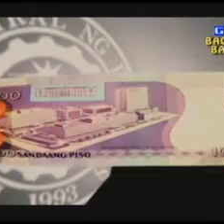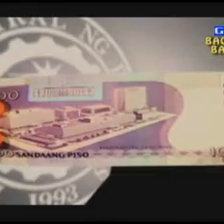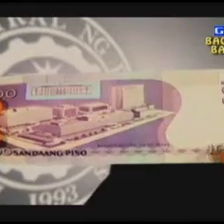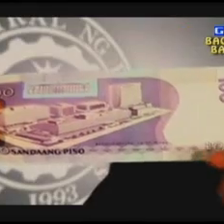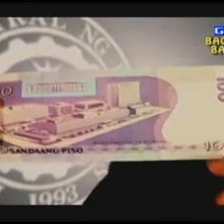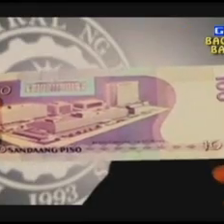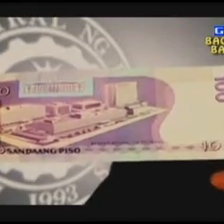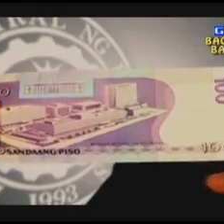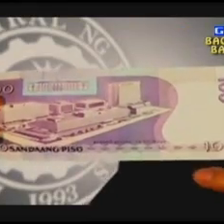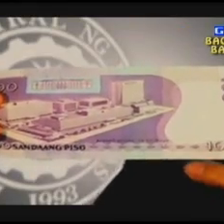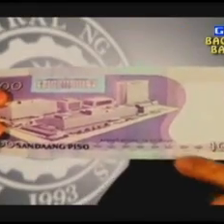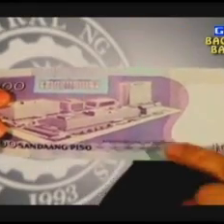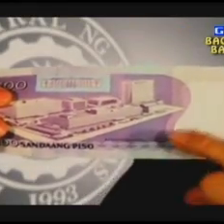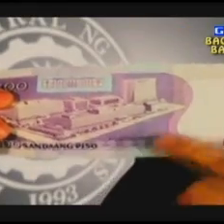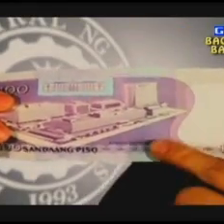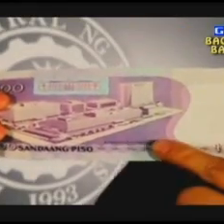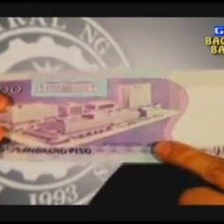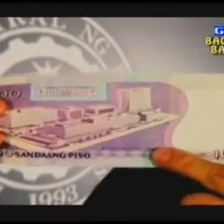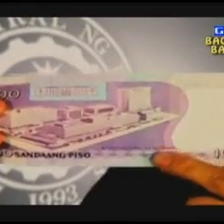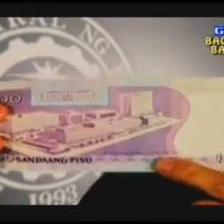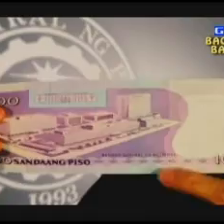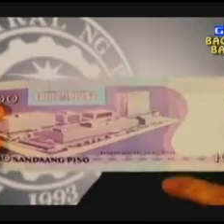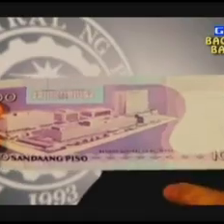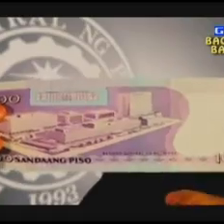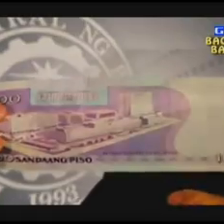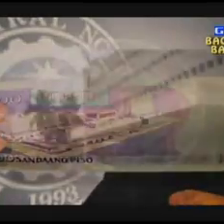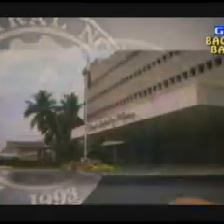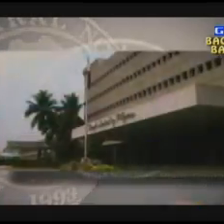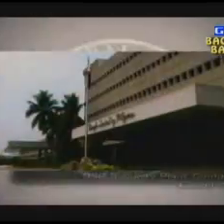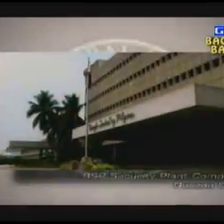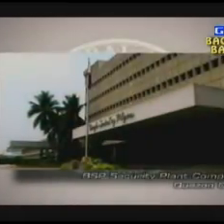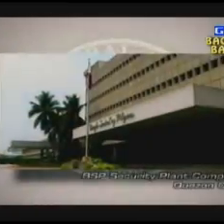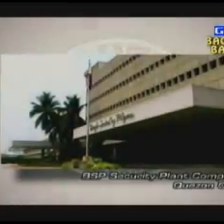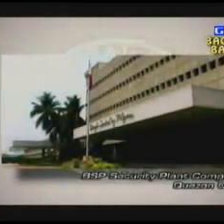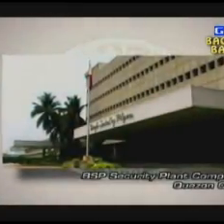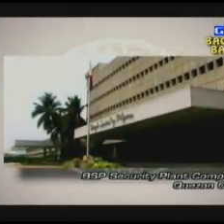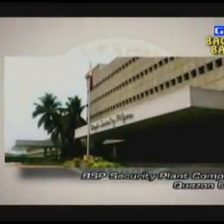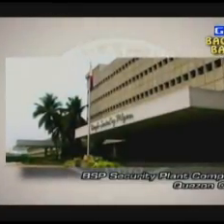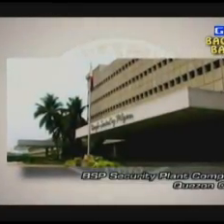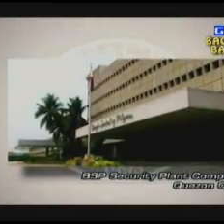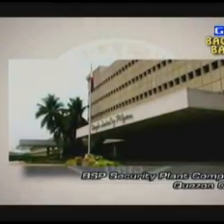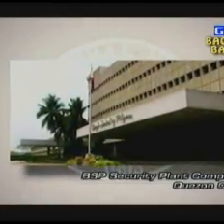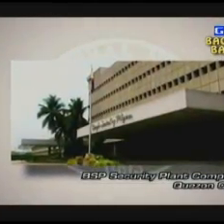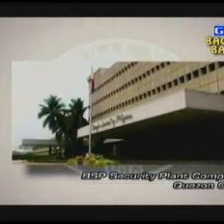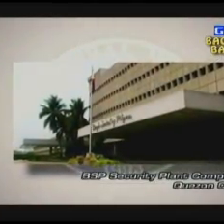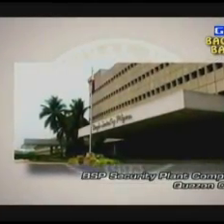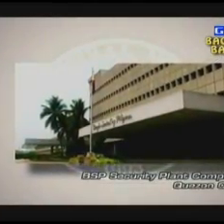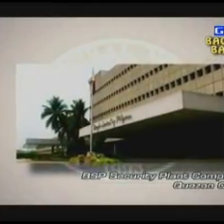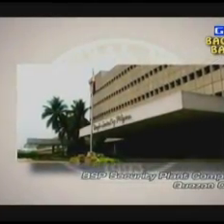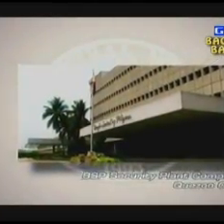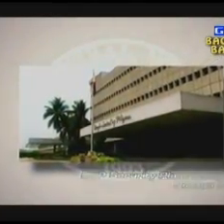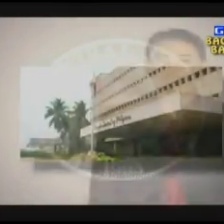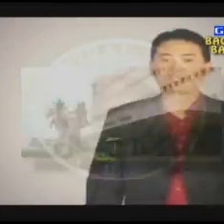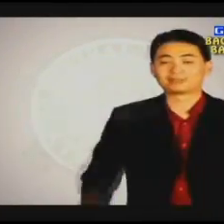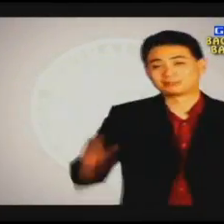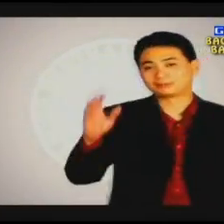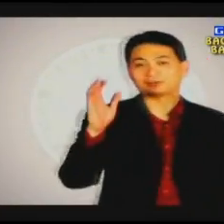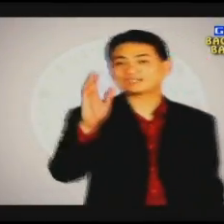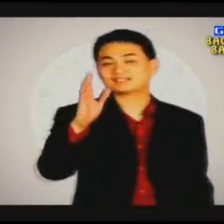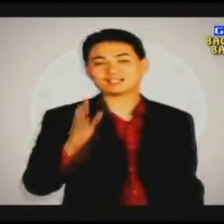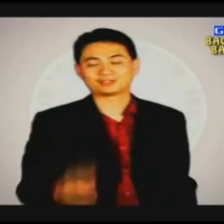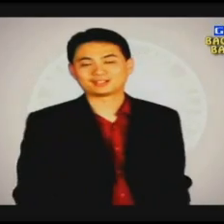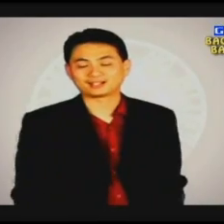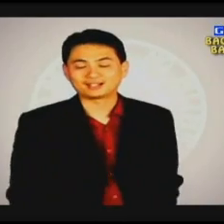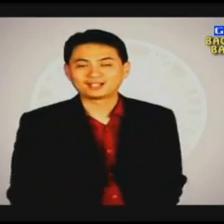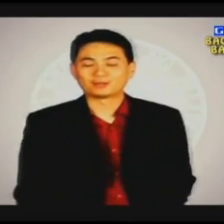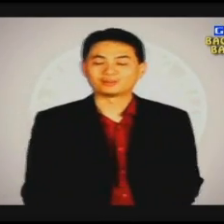made not in this building here, but at the BSP Security Plant Complex in Quezon City. But before